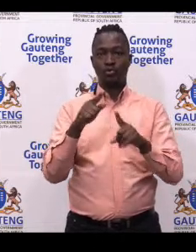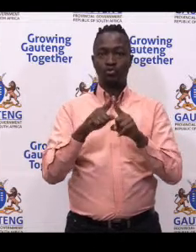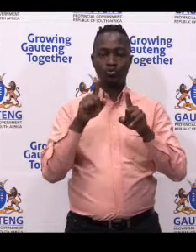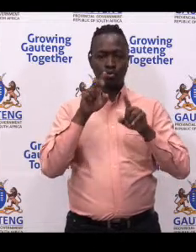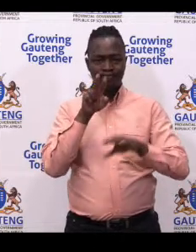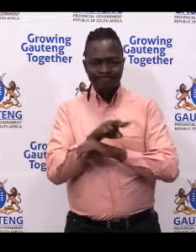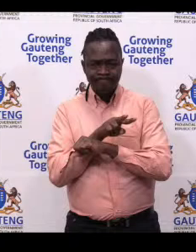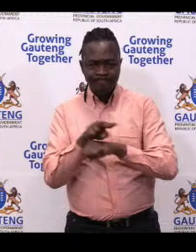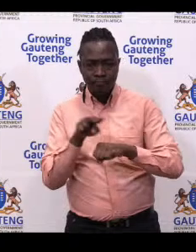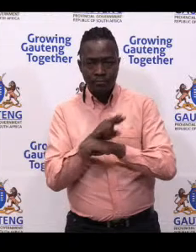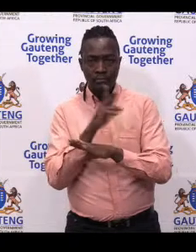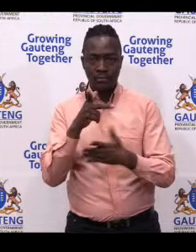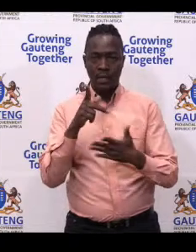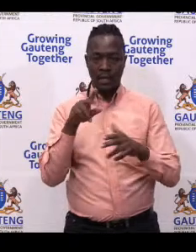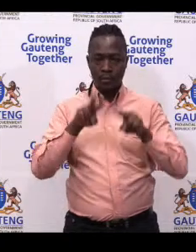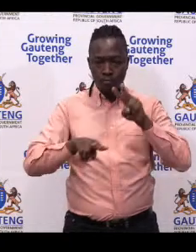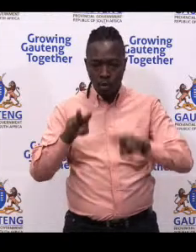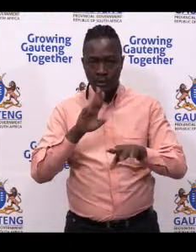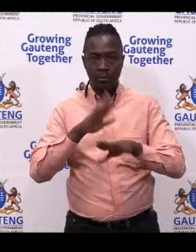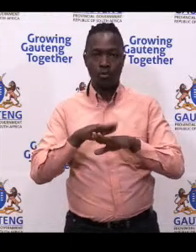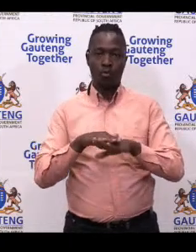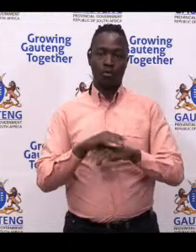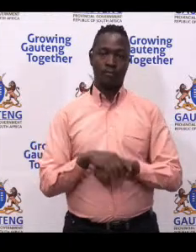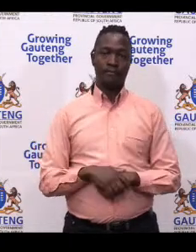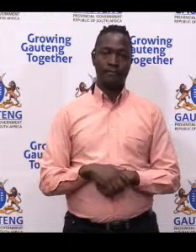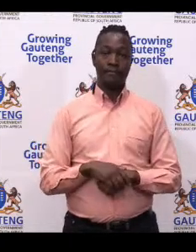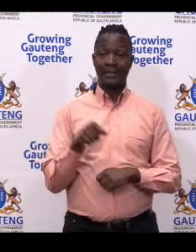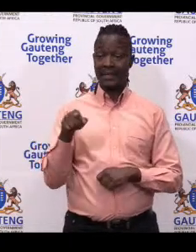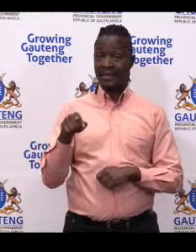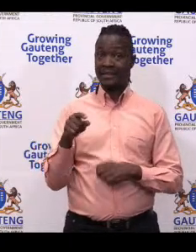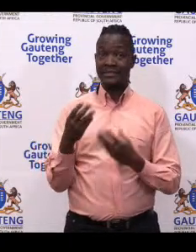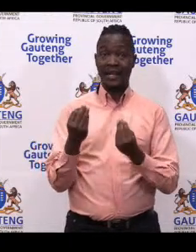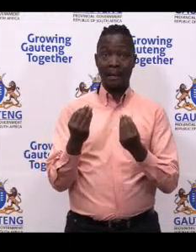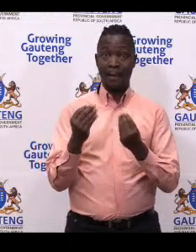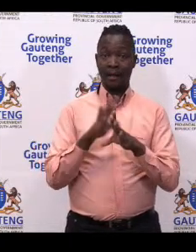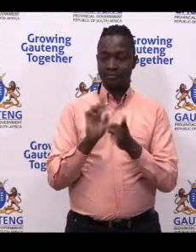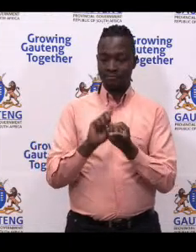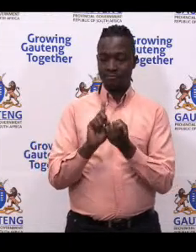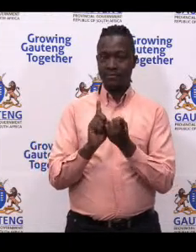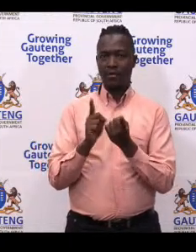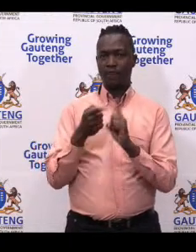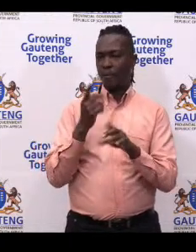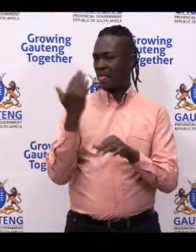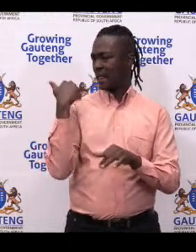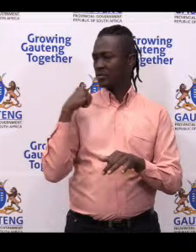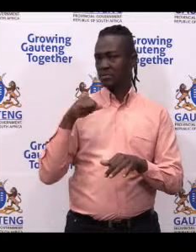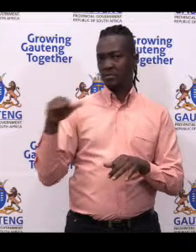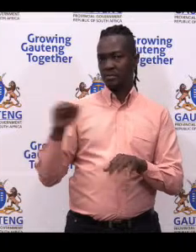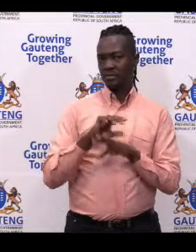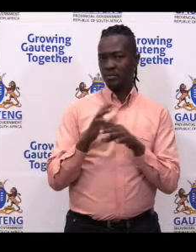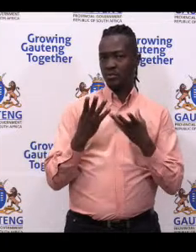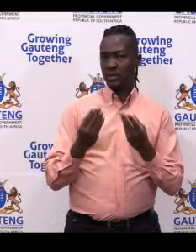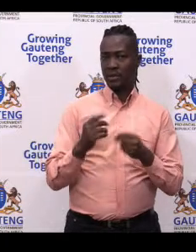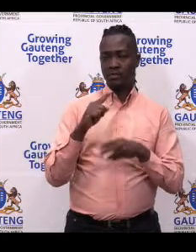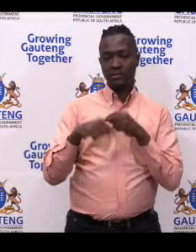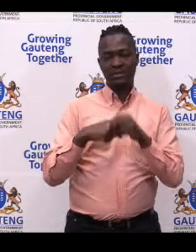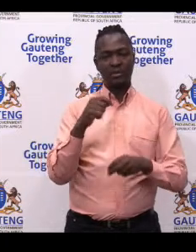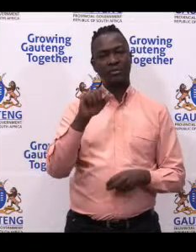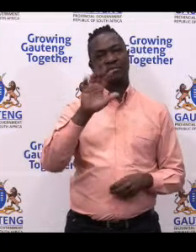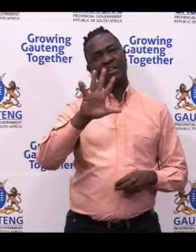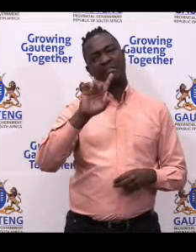observe and actually monitor. This number is becoming, I think from last week, what we had was around